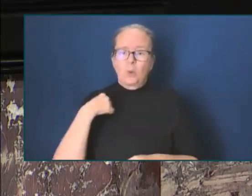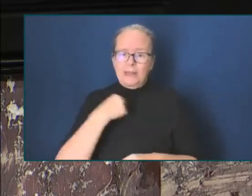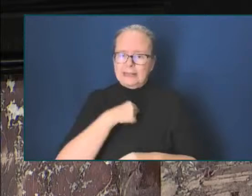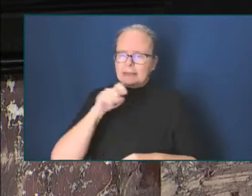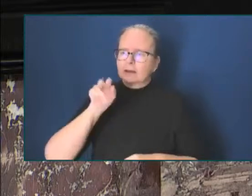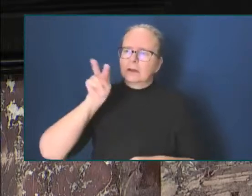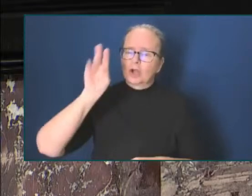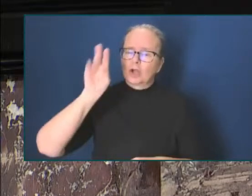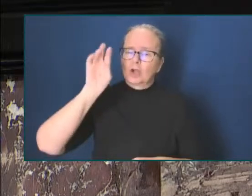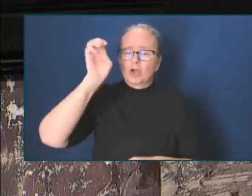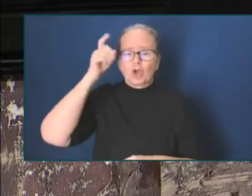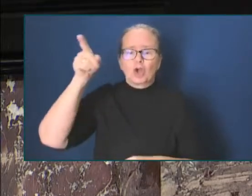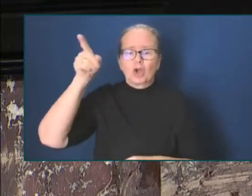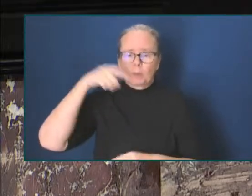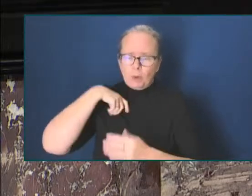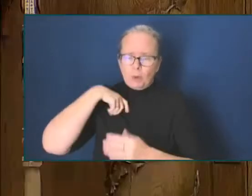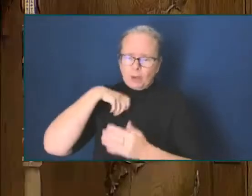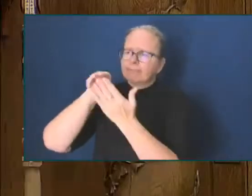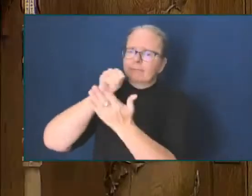in this province?